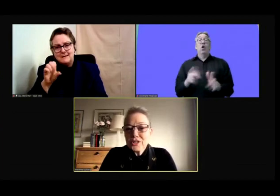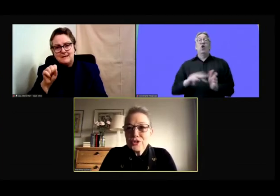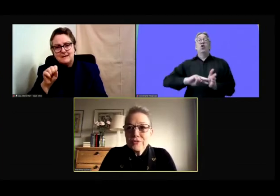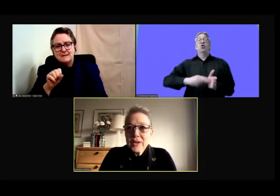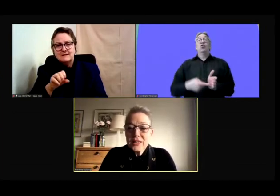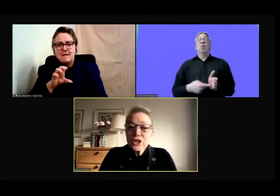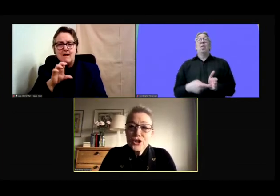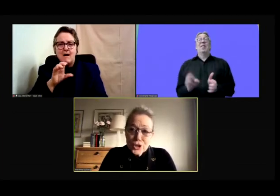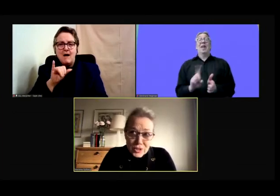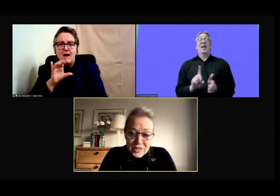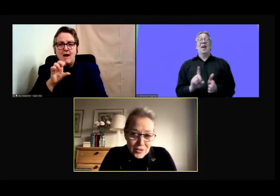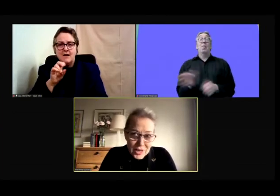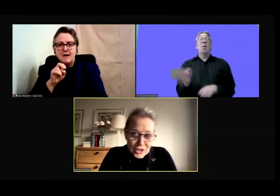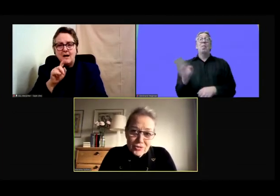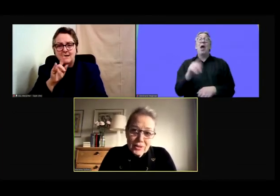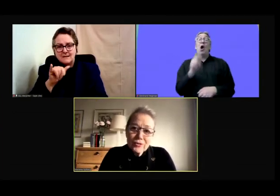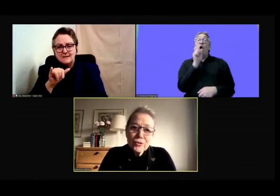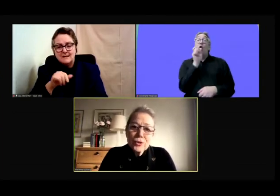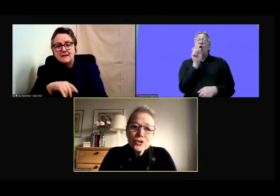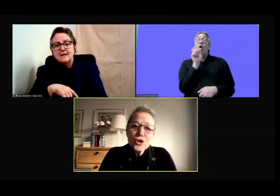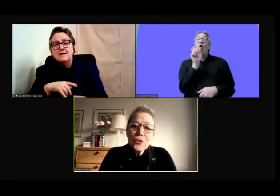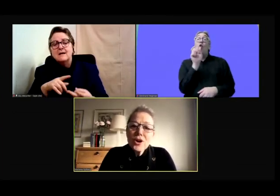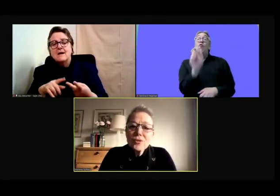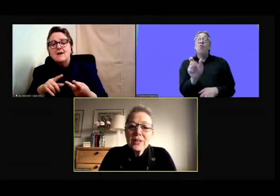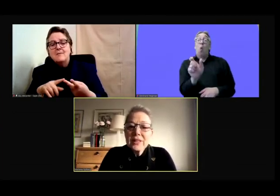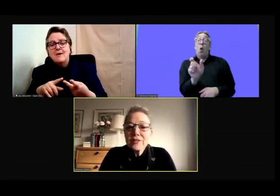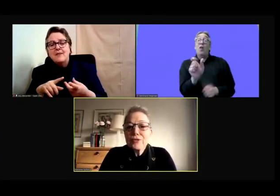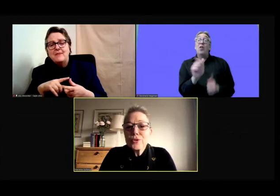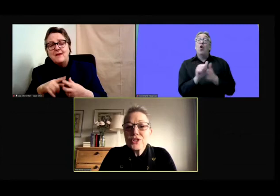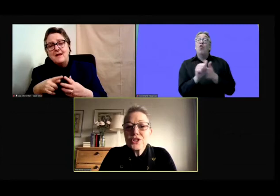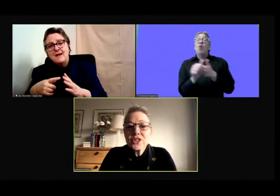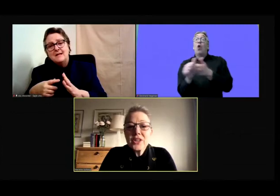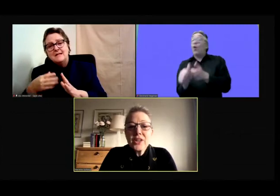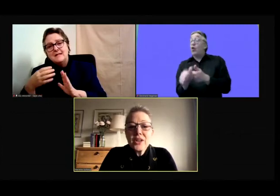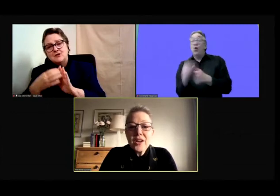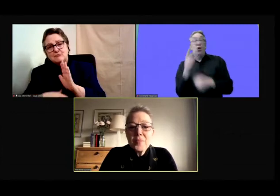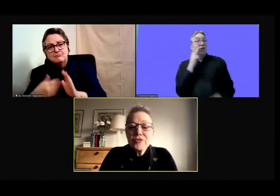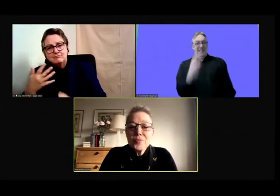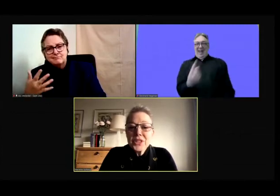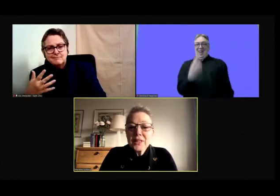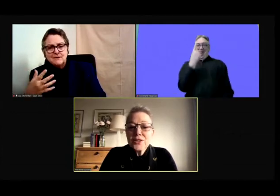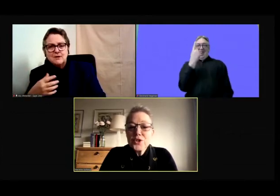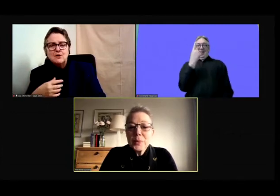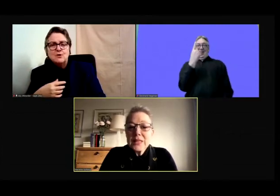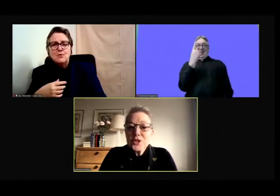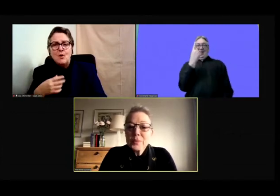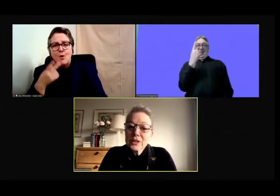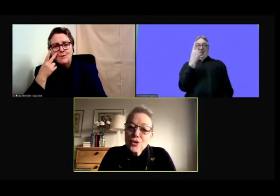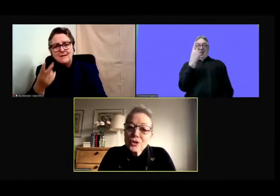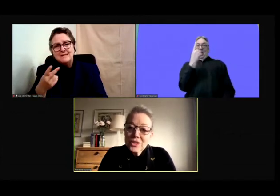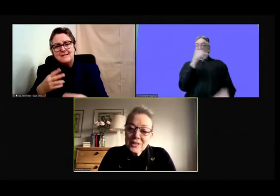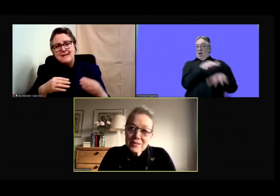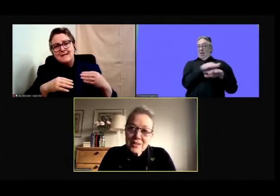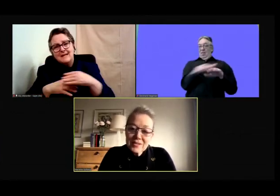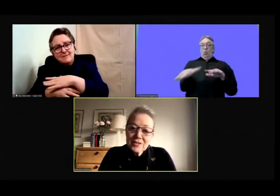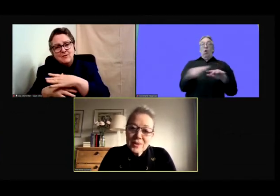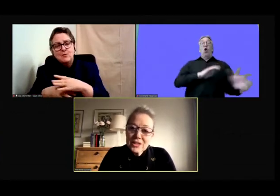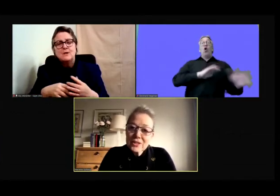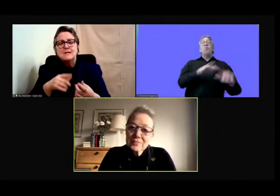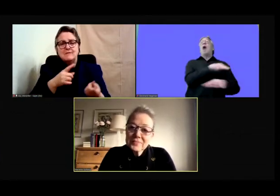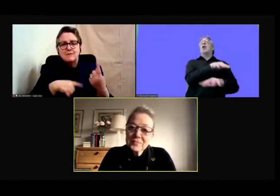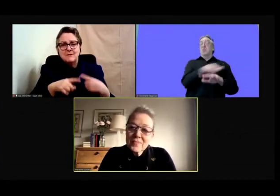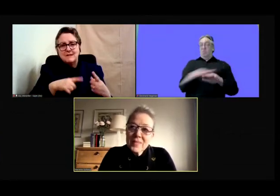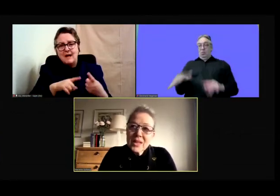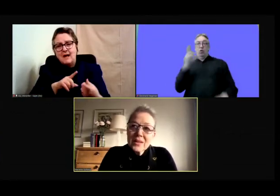at word order, you find a unidirectional influence, so only an influence from sign to speech, but not in the